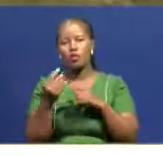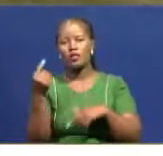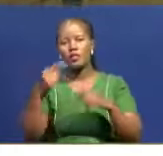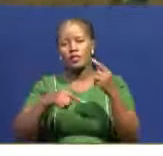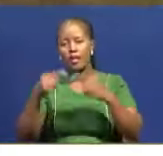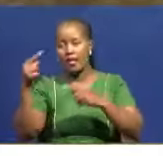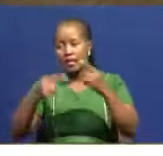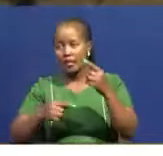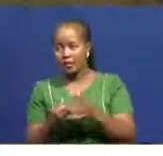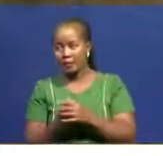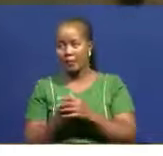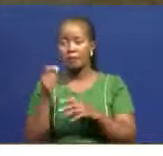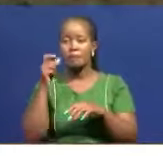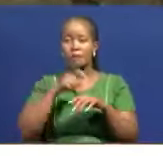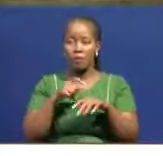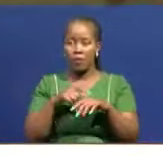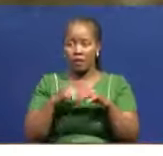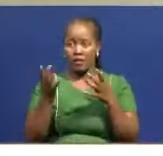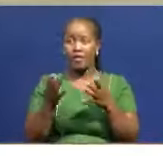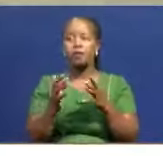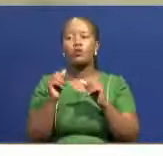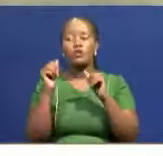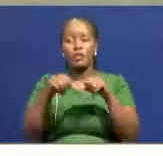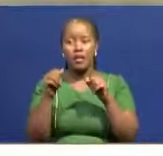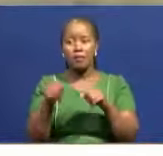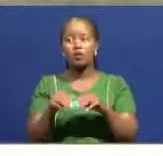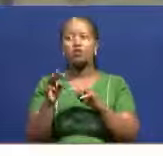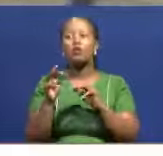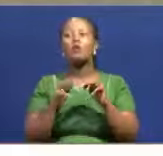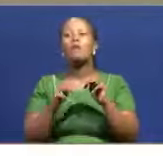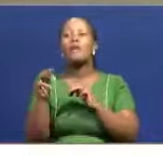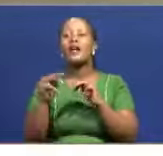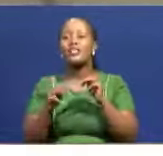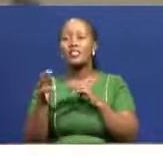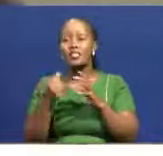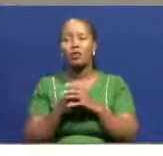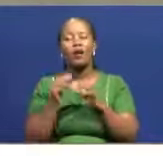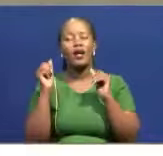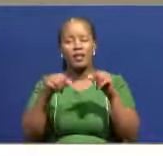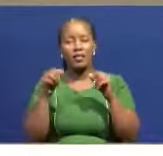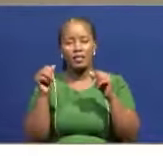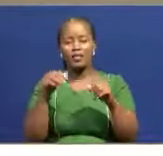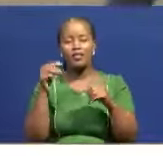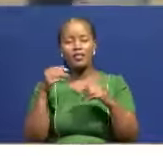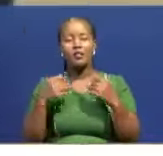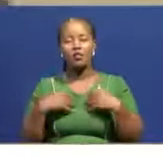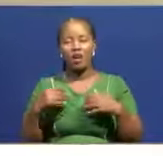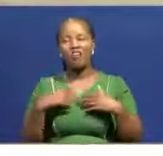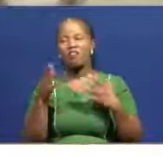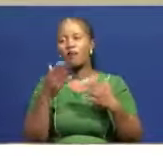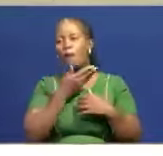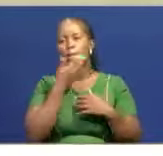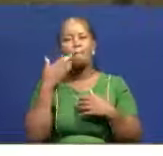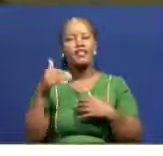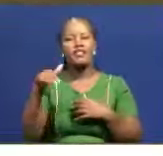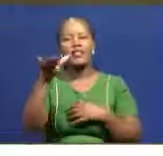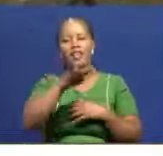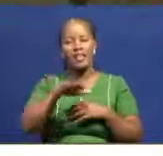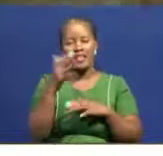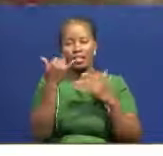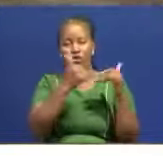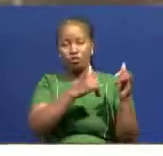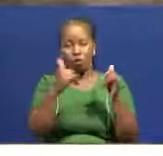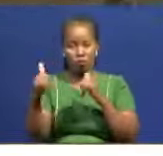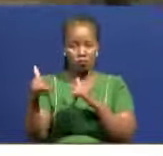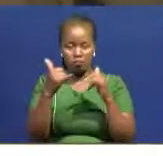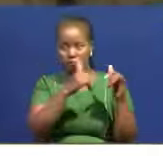time he was managing the game that well, they were able to get into the right places on the field and play. Well,